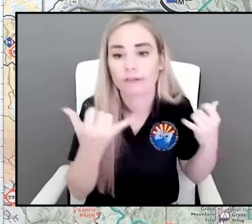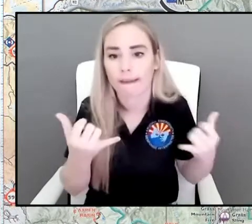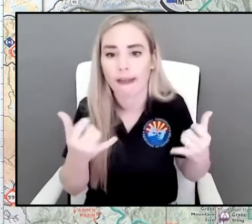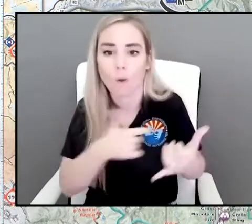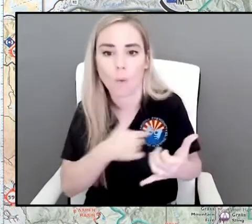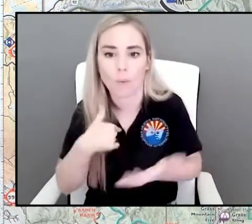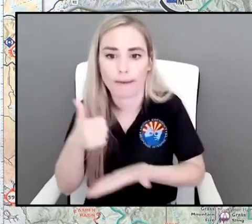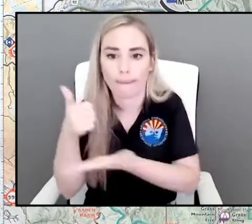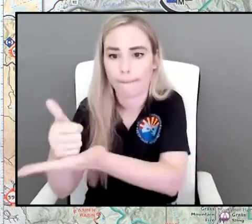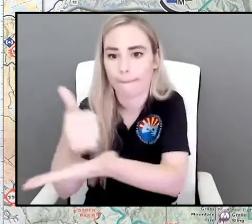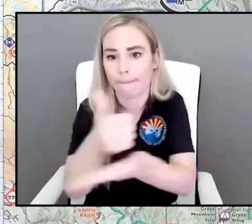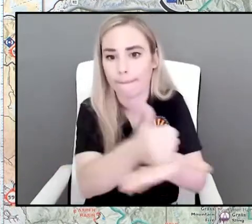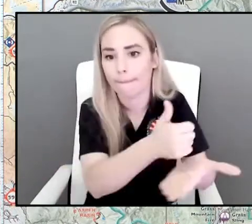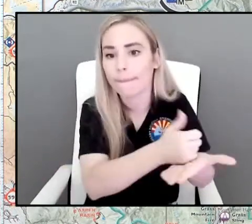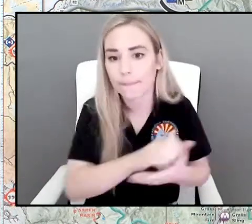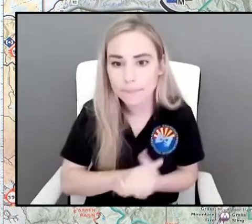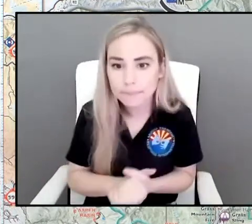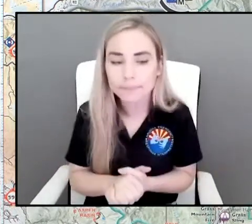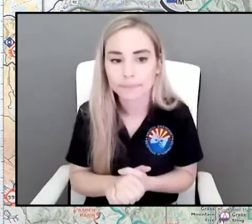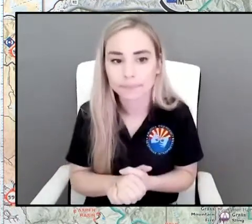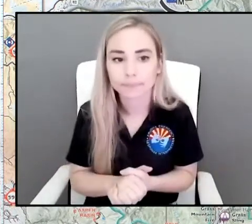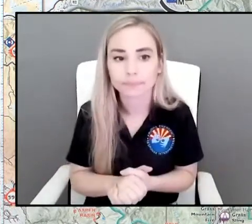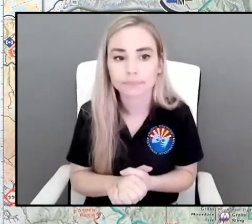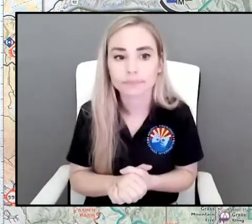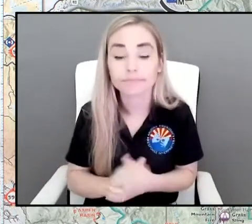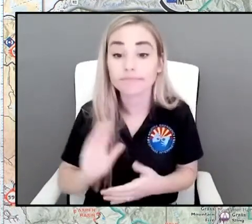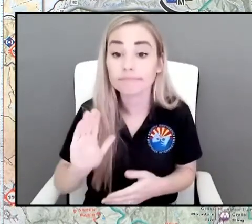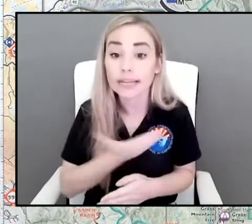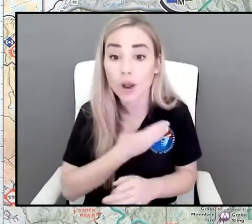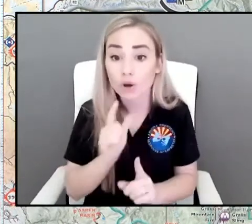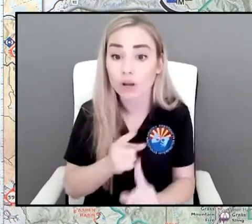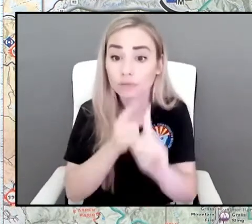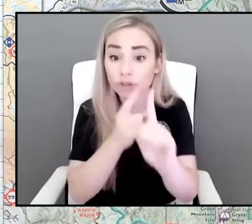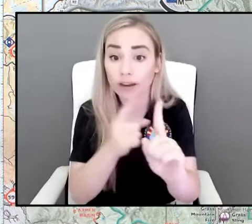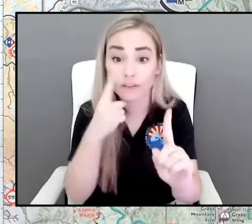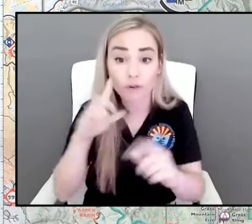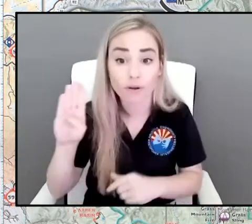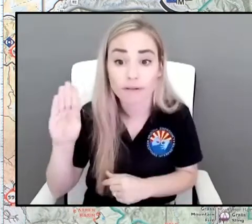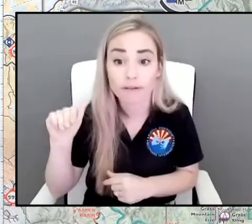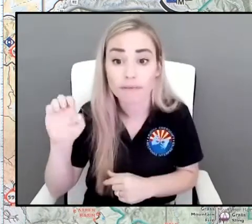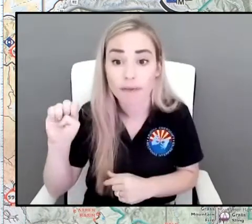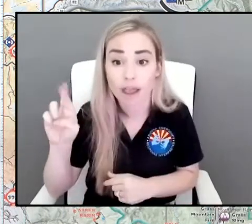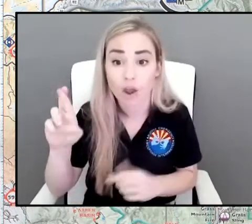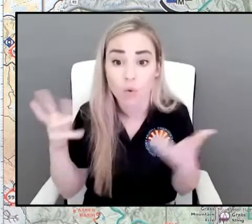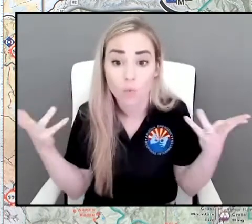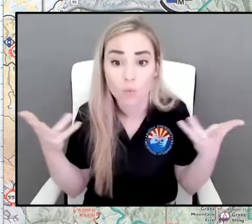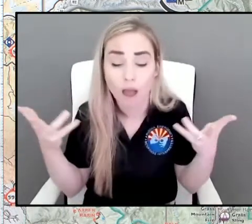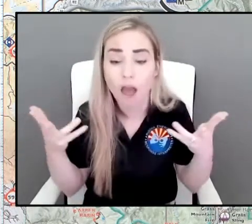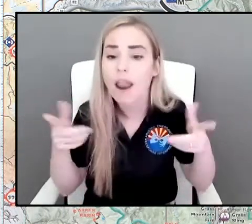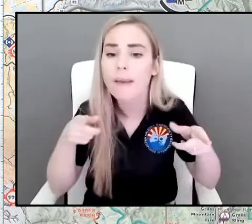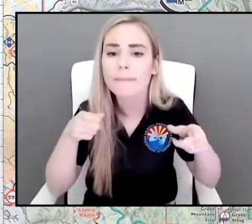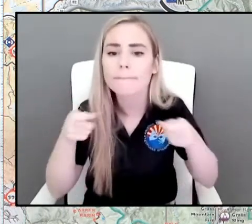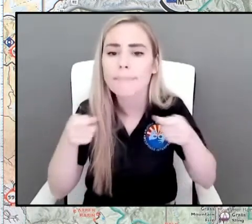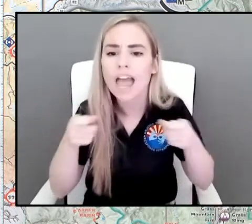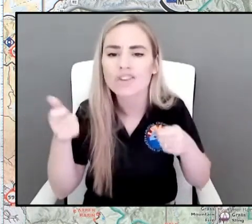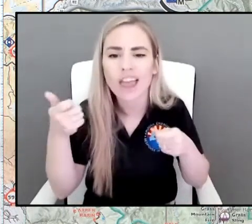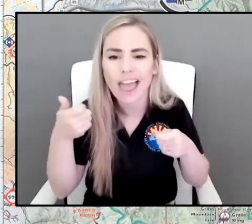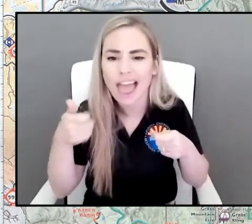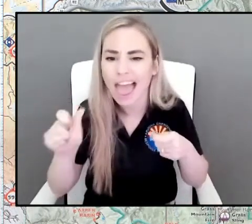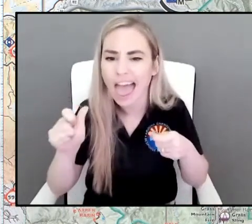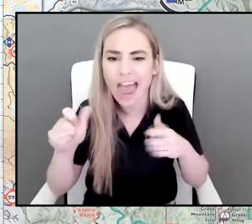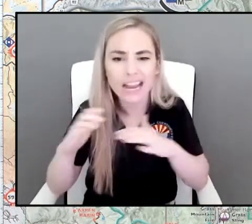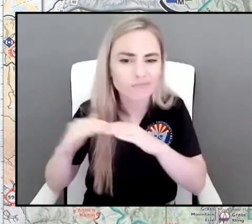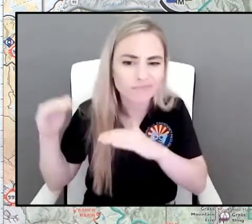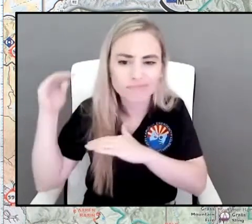to our objective in BAER is to manage unacceptable risks to